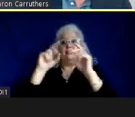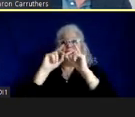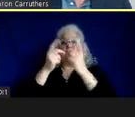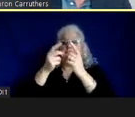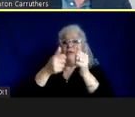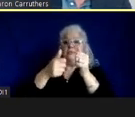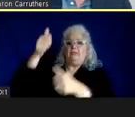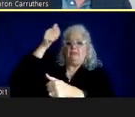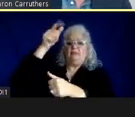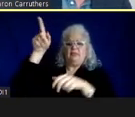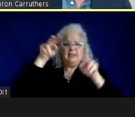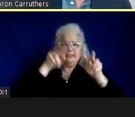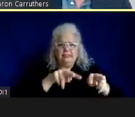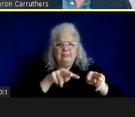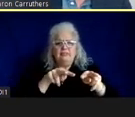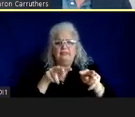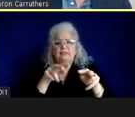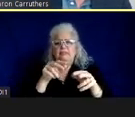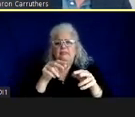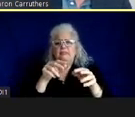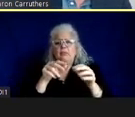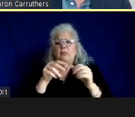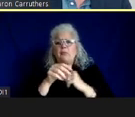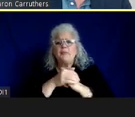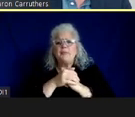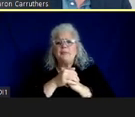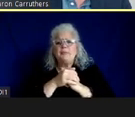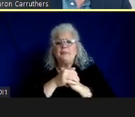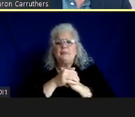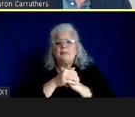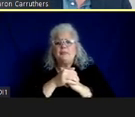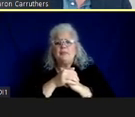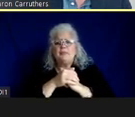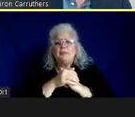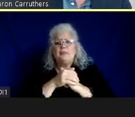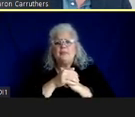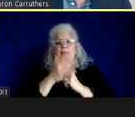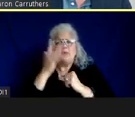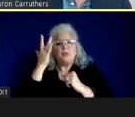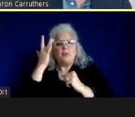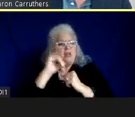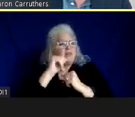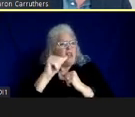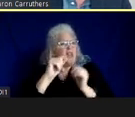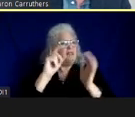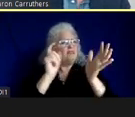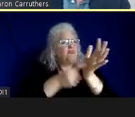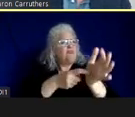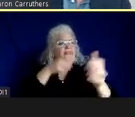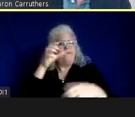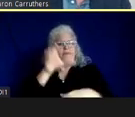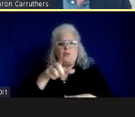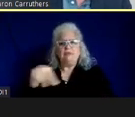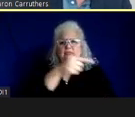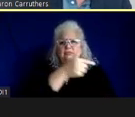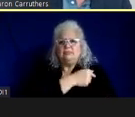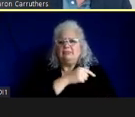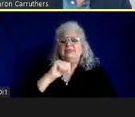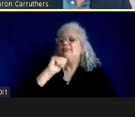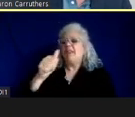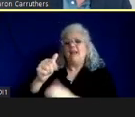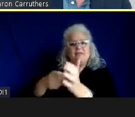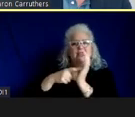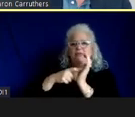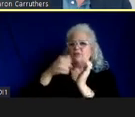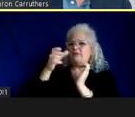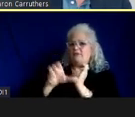mandatory program, mandatory immunizations. At this point, it's still about people who are willing to accept the vaccine, still about